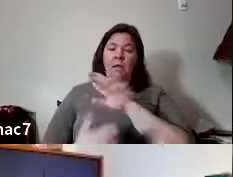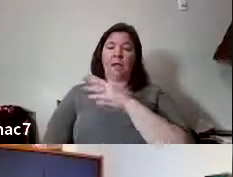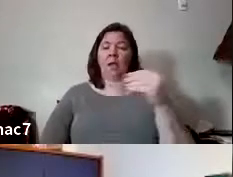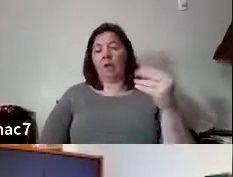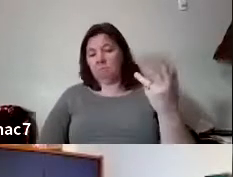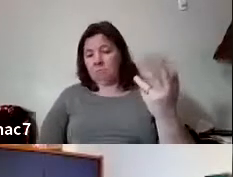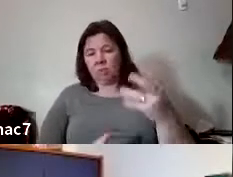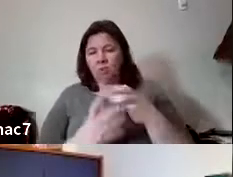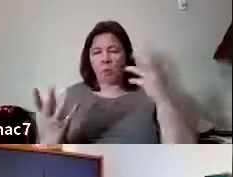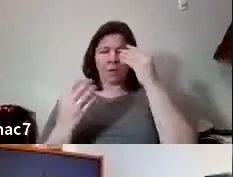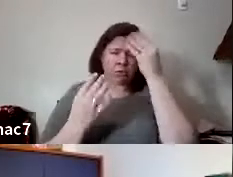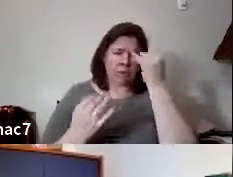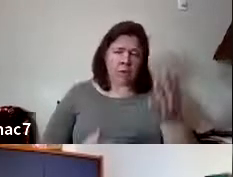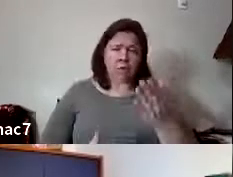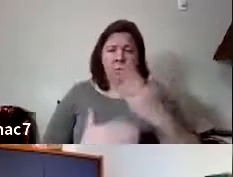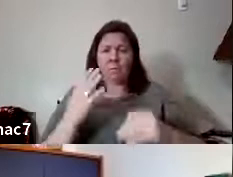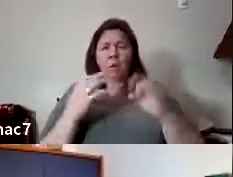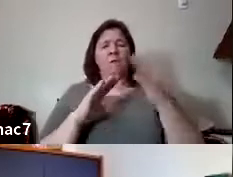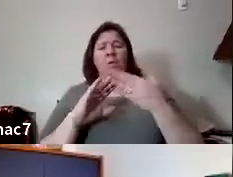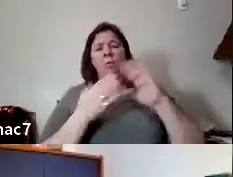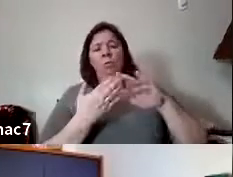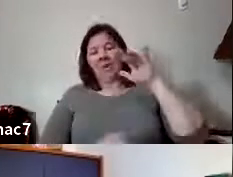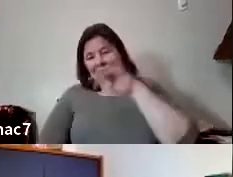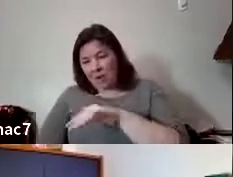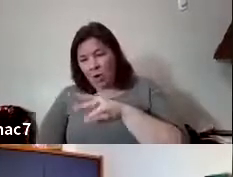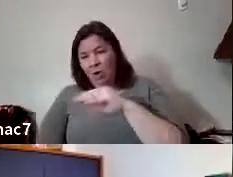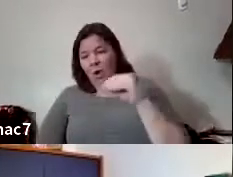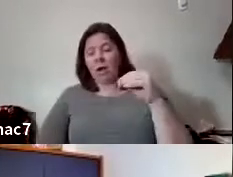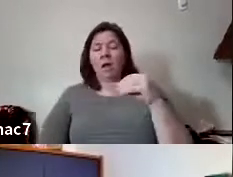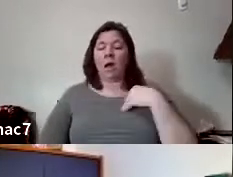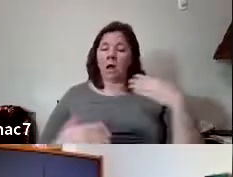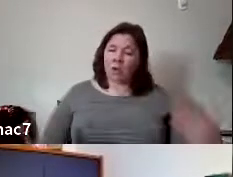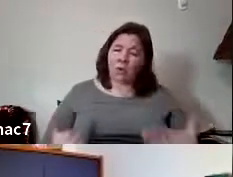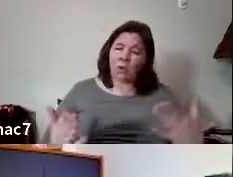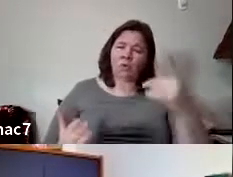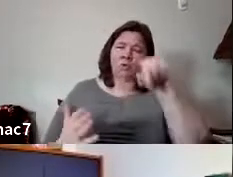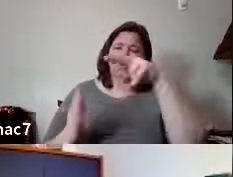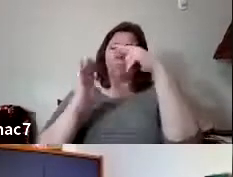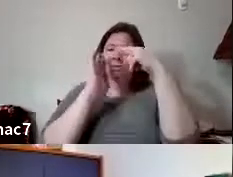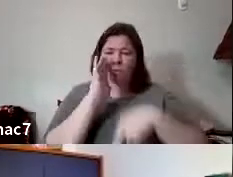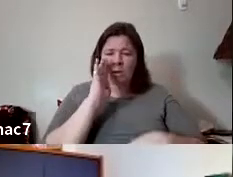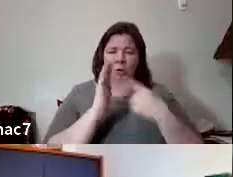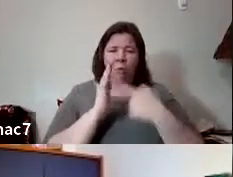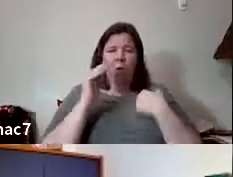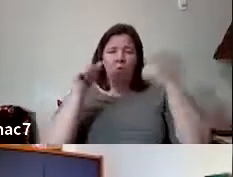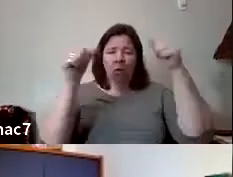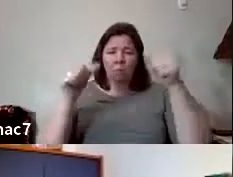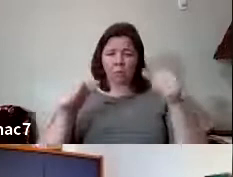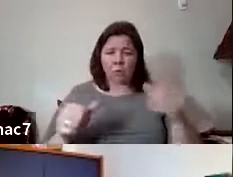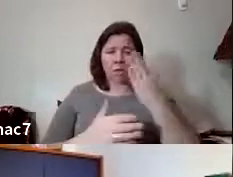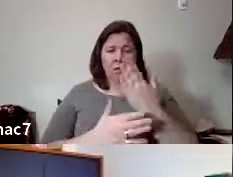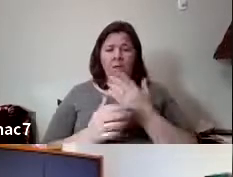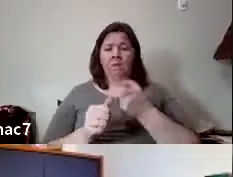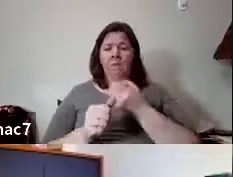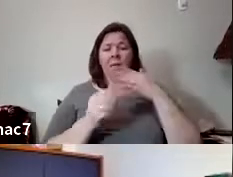well, so much information. You'll be part of the community there. Please, I encourage you all to read what we are posting from the